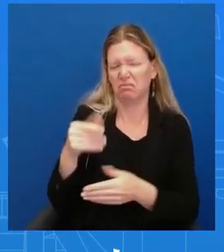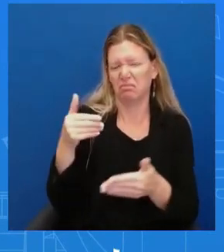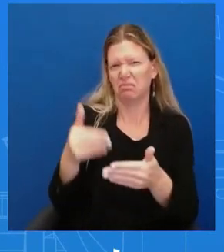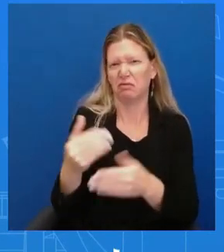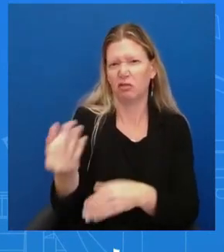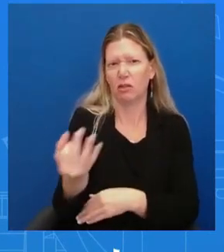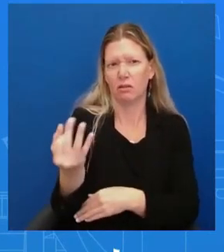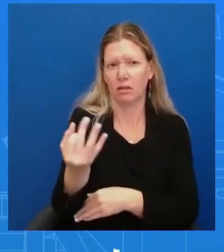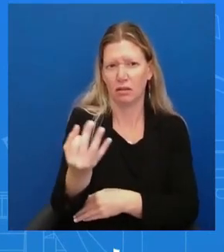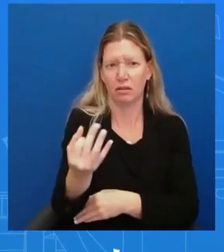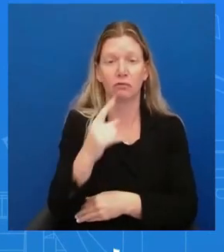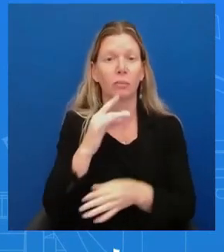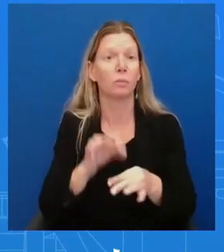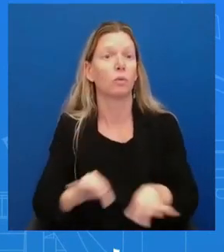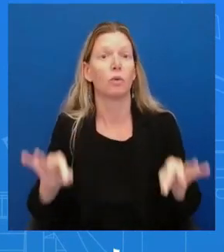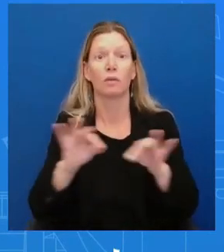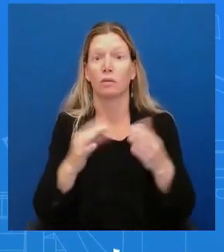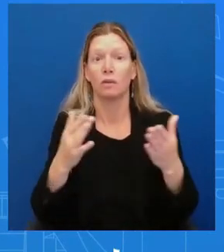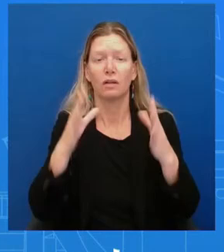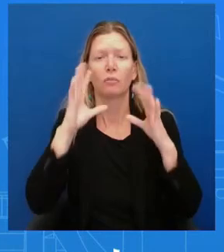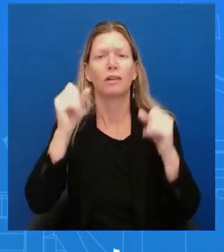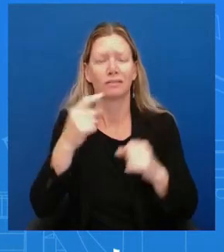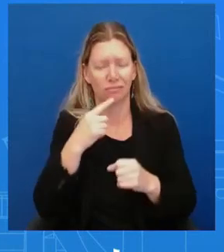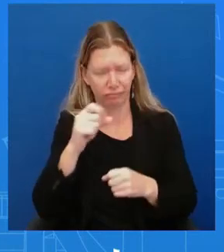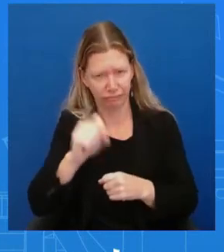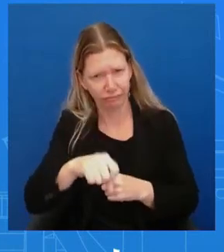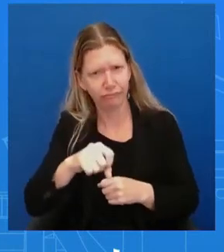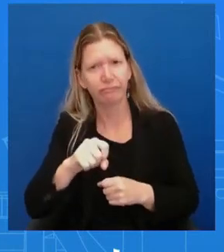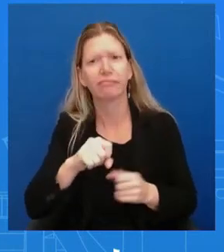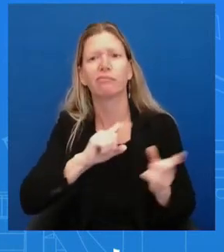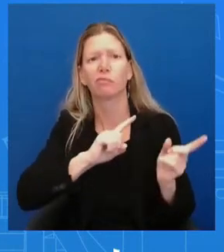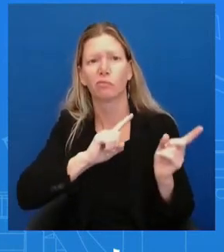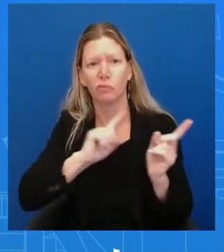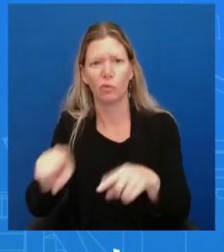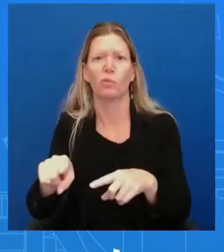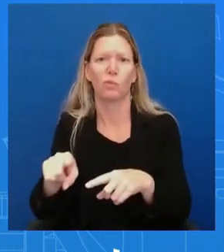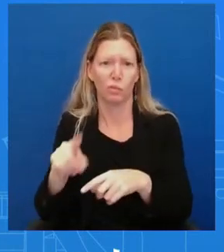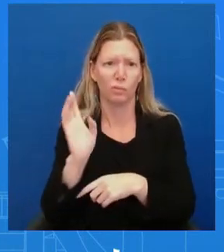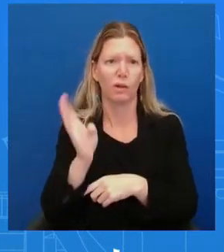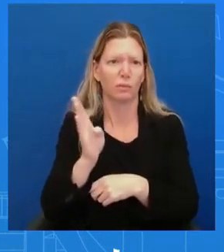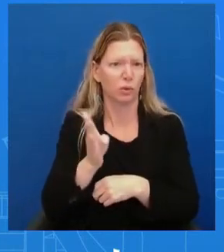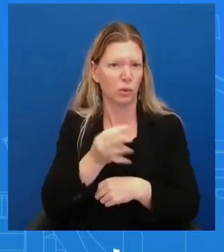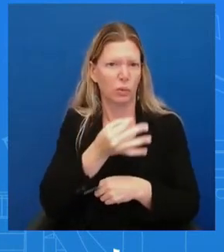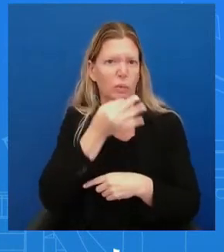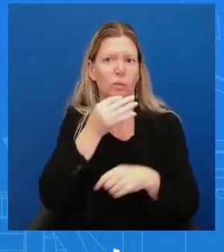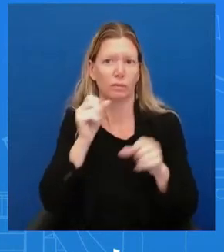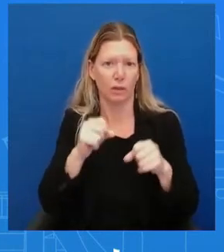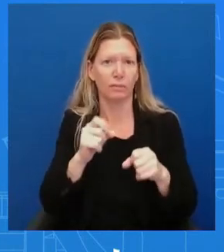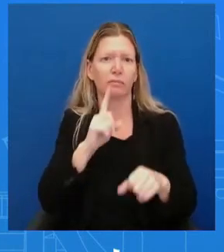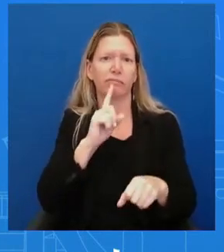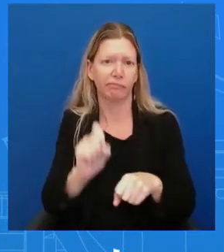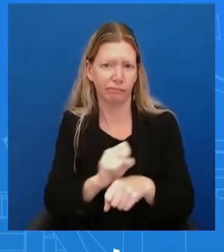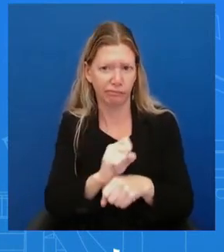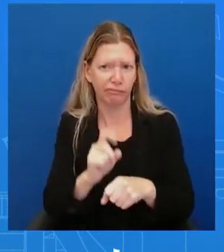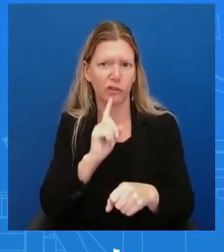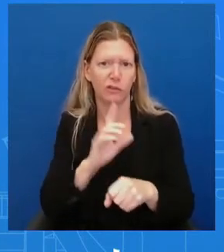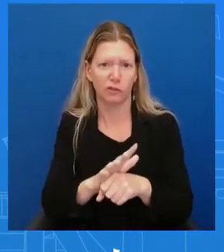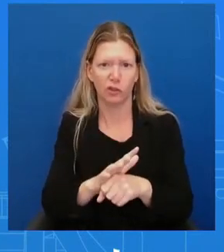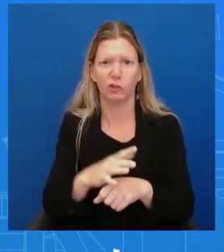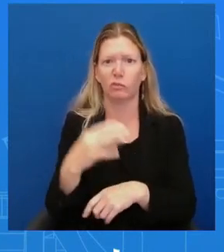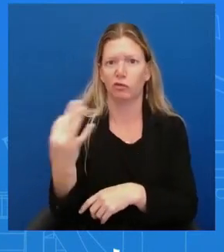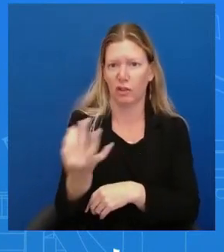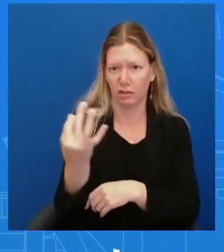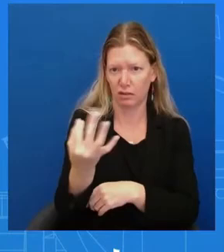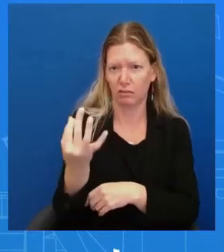as possible. Now he is going to go on Friday. We certainly will have more information to share. I just don't have any details at this time. Okay,